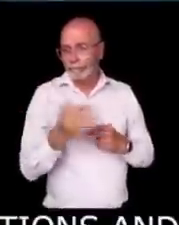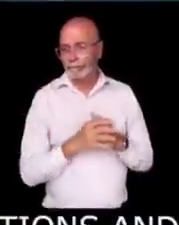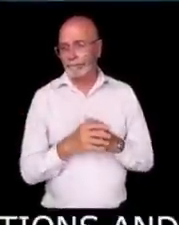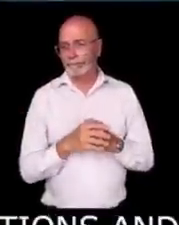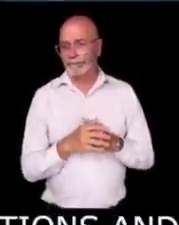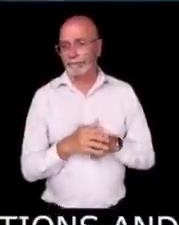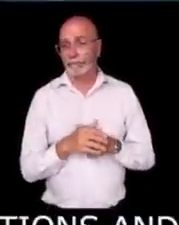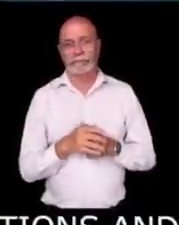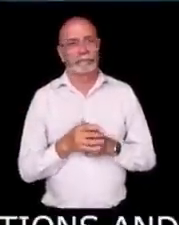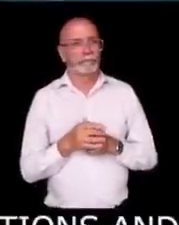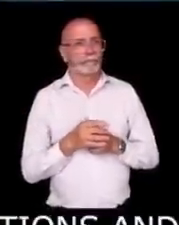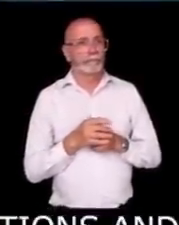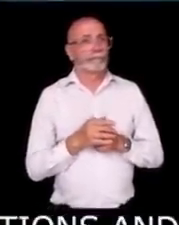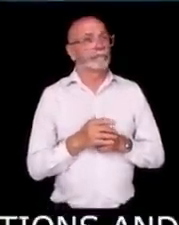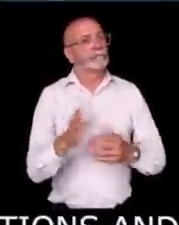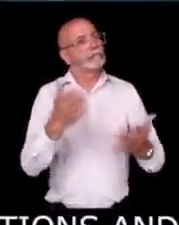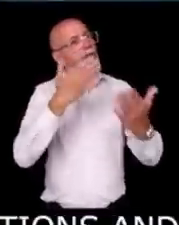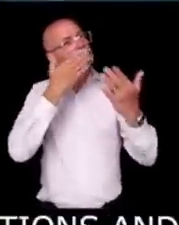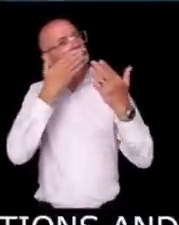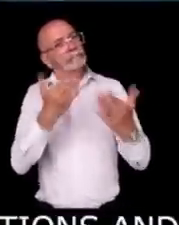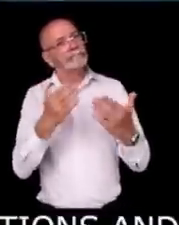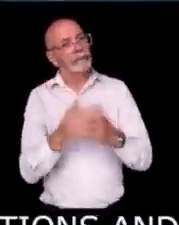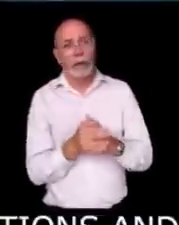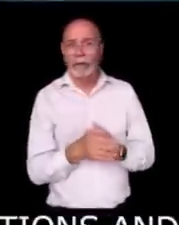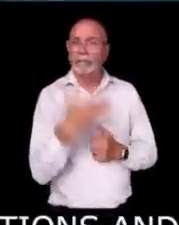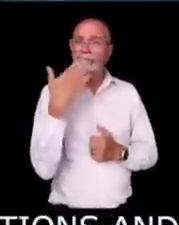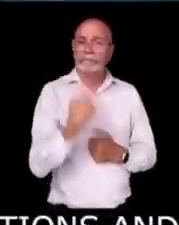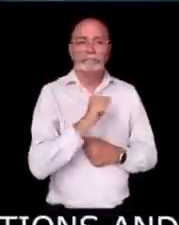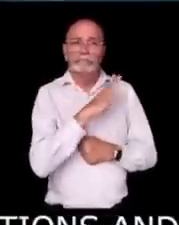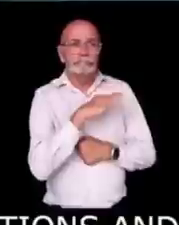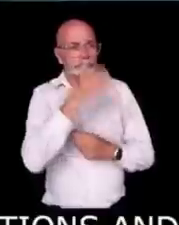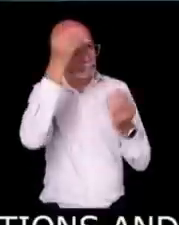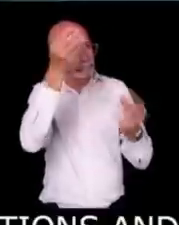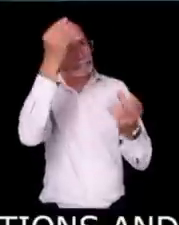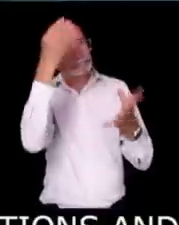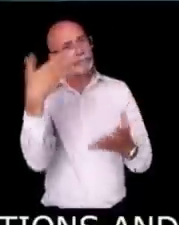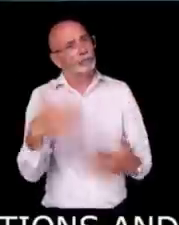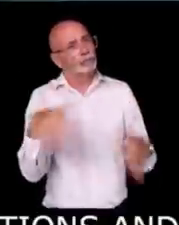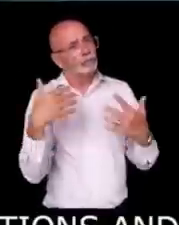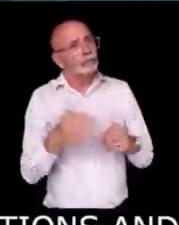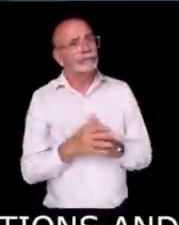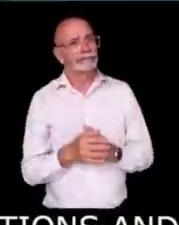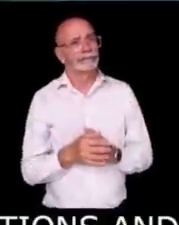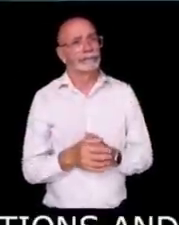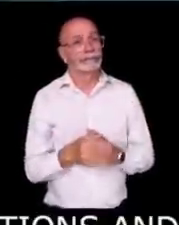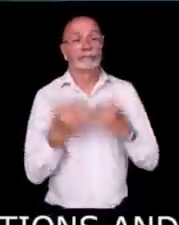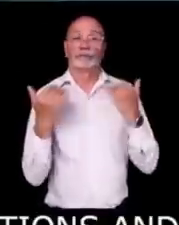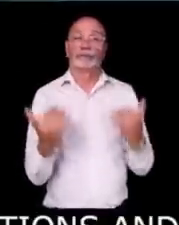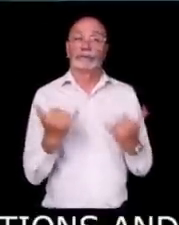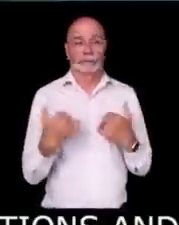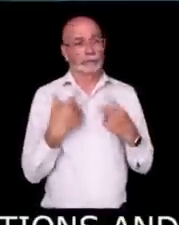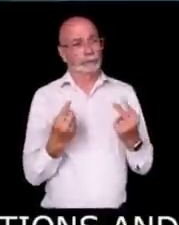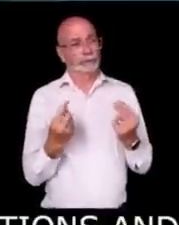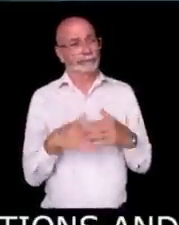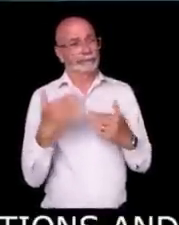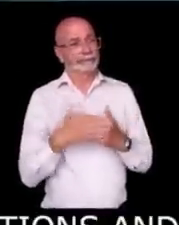Thank you so much for that very informative presentation, Dr. Negin. What we're going to do now, after you've had an opportunity